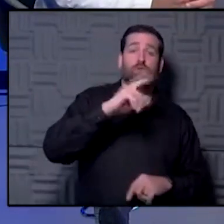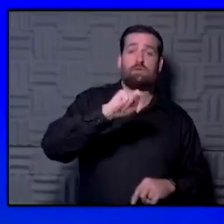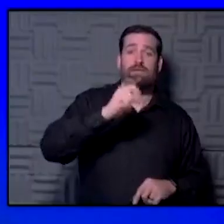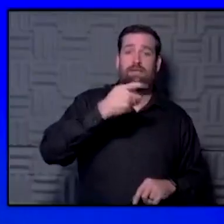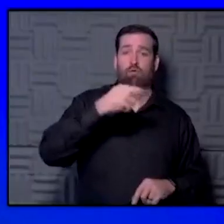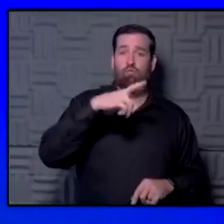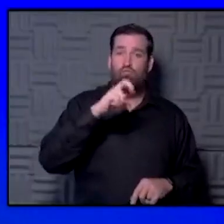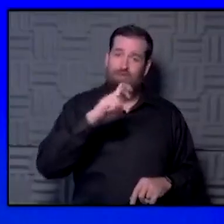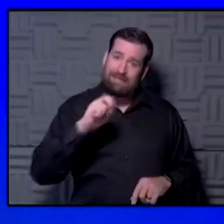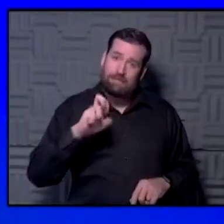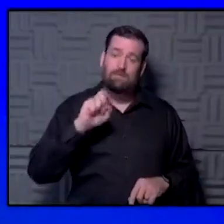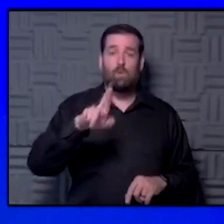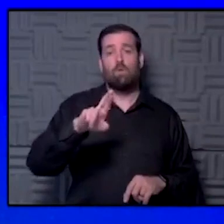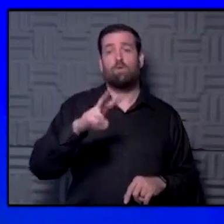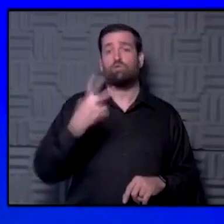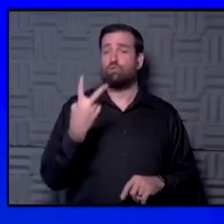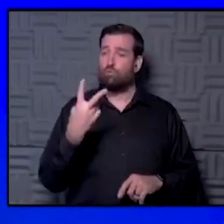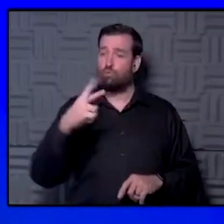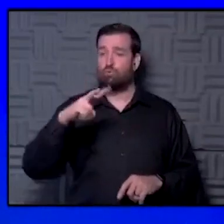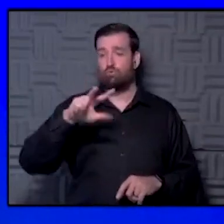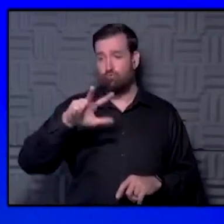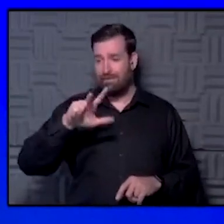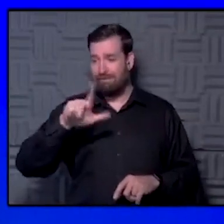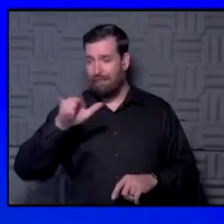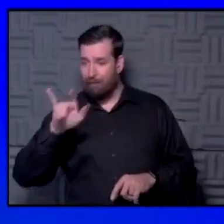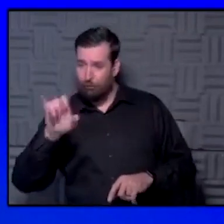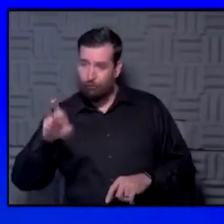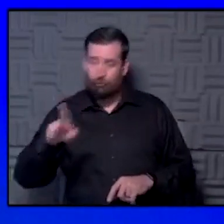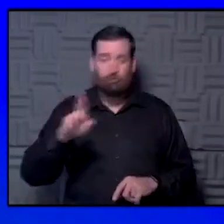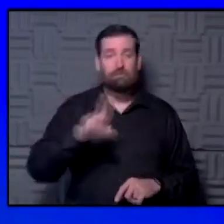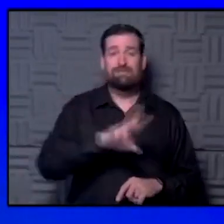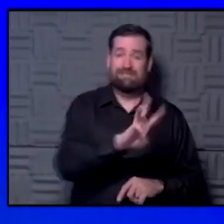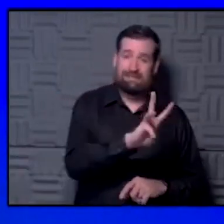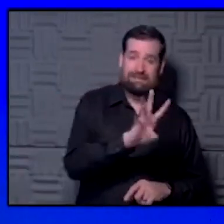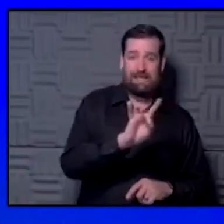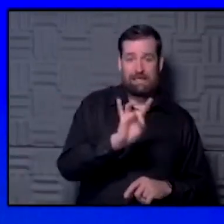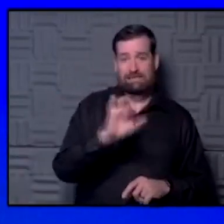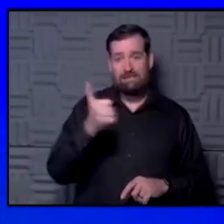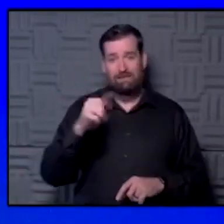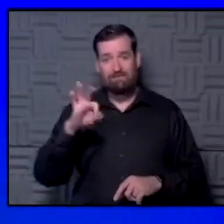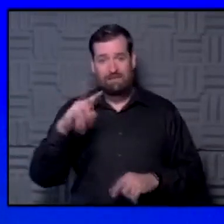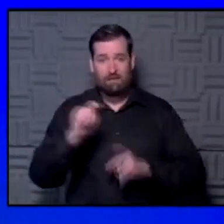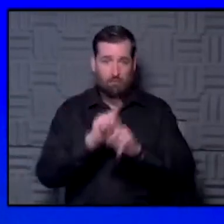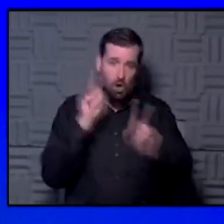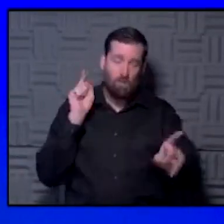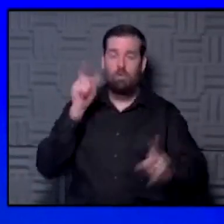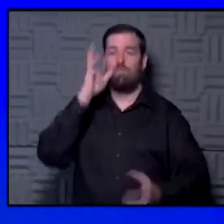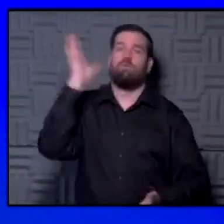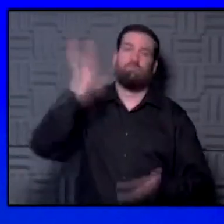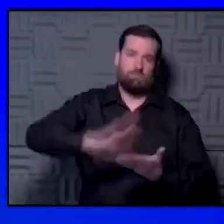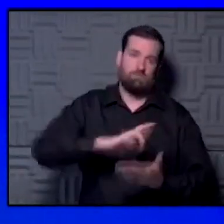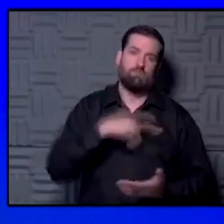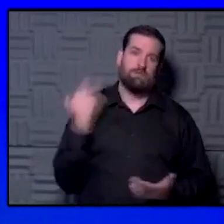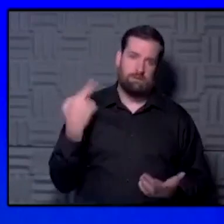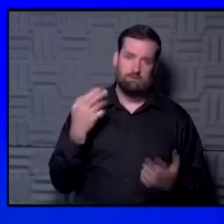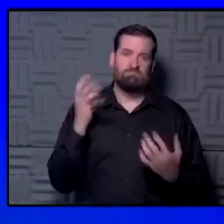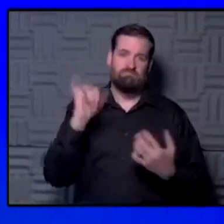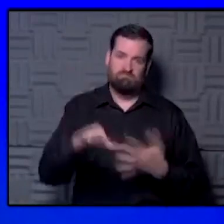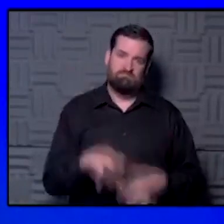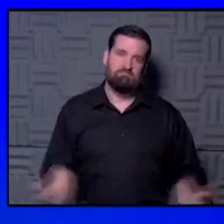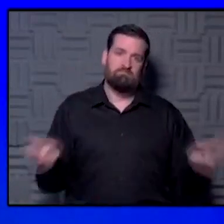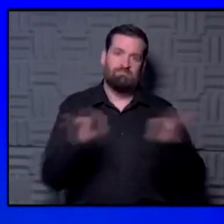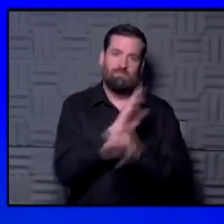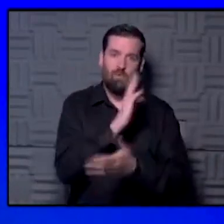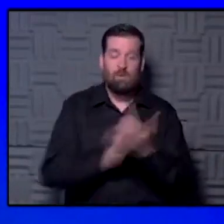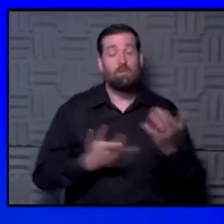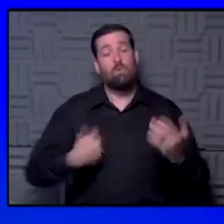layer gaiter on. Talking 6 feet, 8 feet, 10 feet apart, you are going to reduce your relative risk, and that's the important thing here for sure.